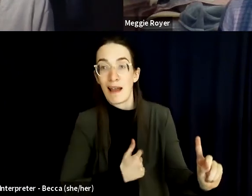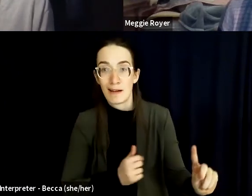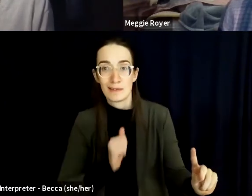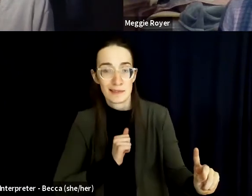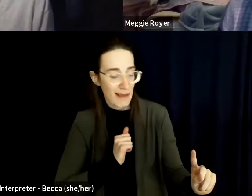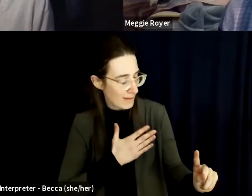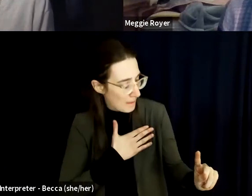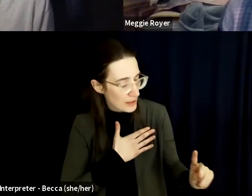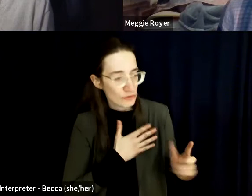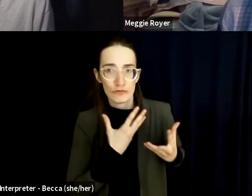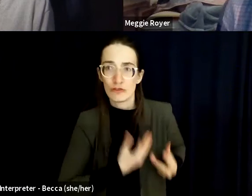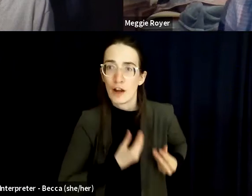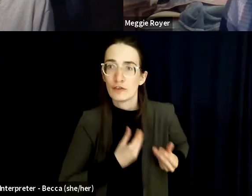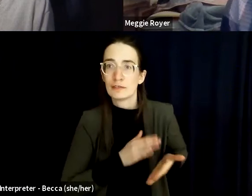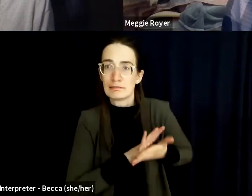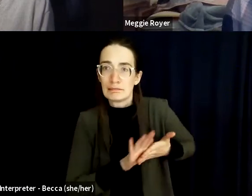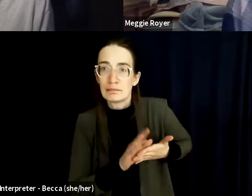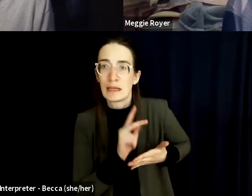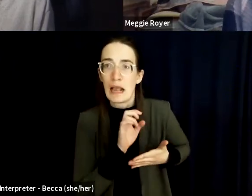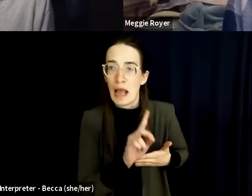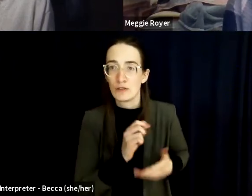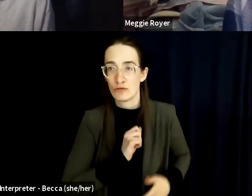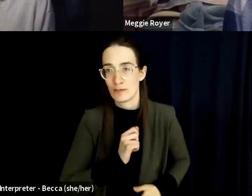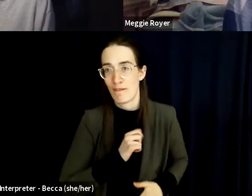self-compassion and gentleness and kindness to yourself.